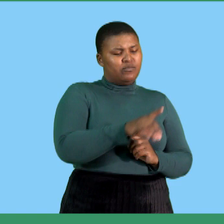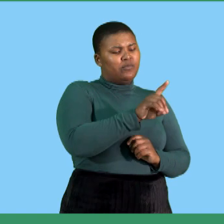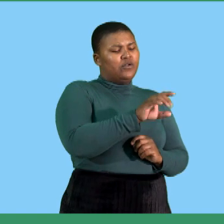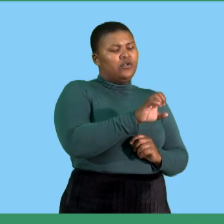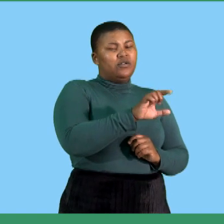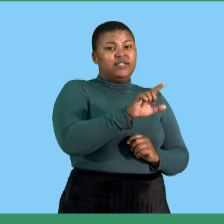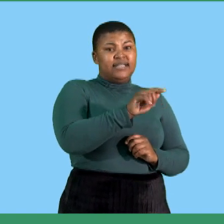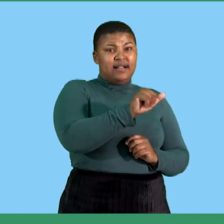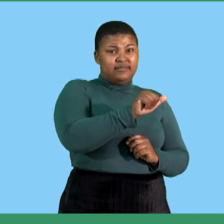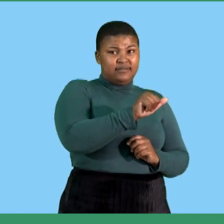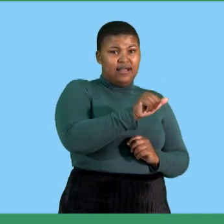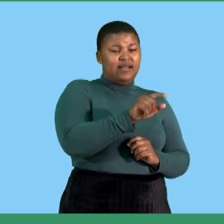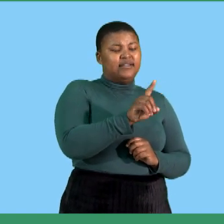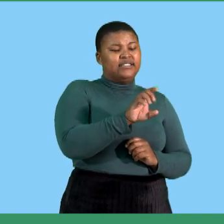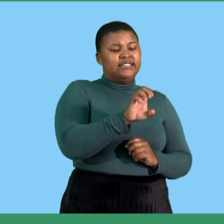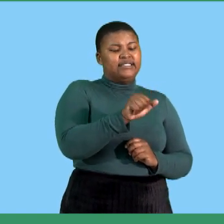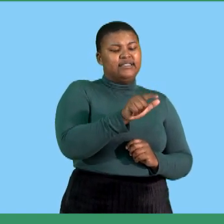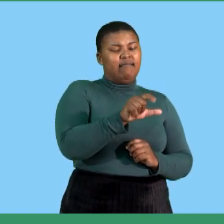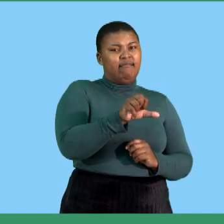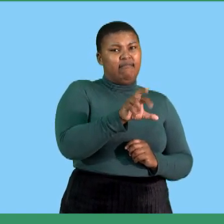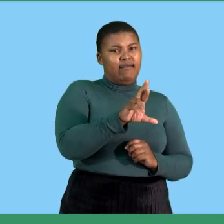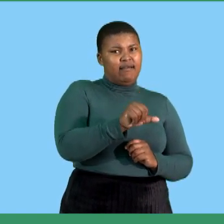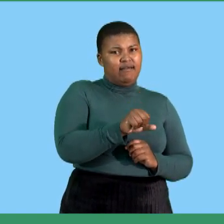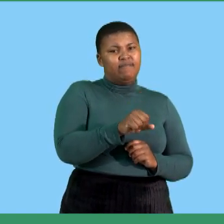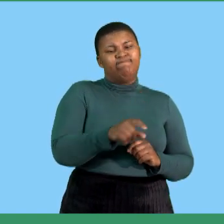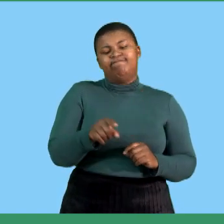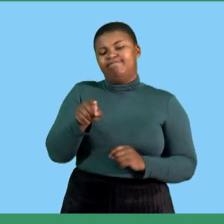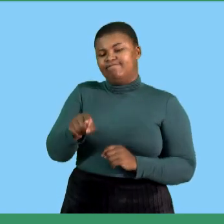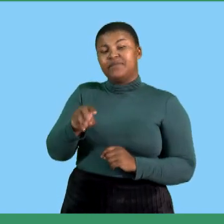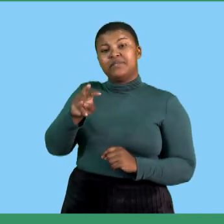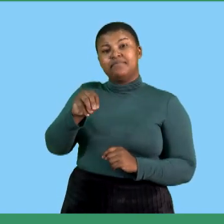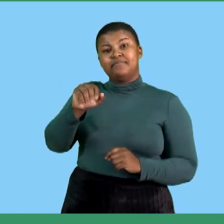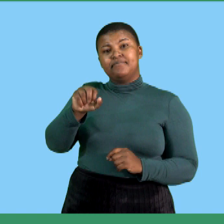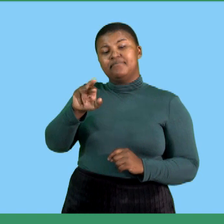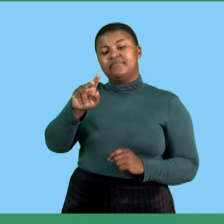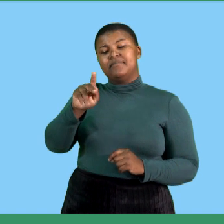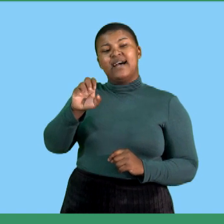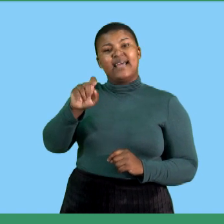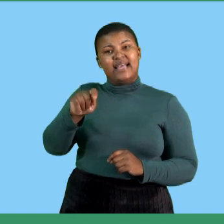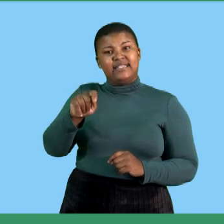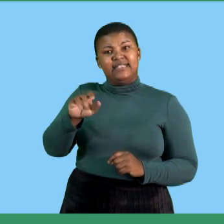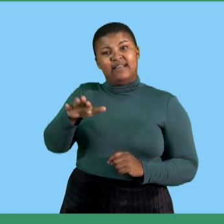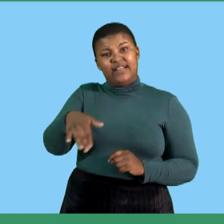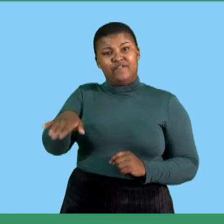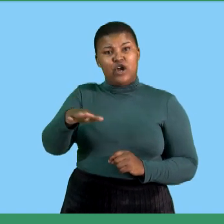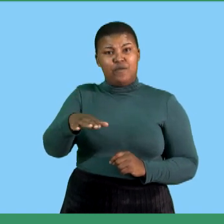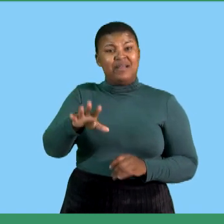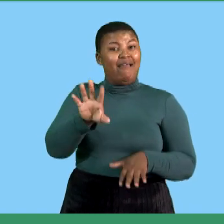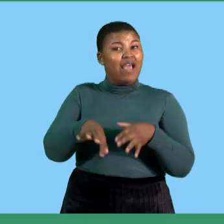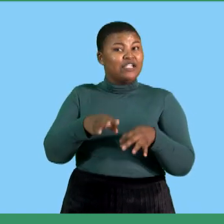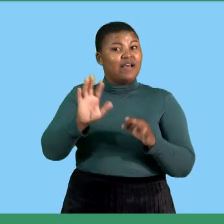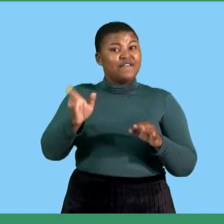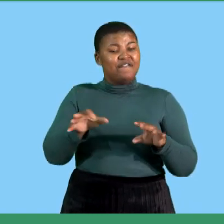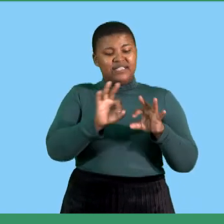Delta dealers and the market environment described by the following statements. So what are they asking? They're asking you